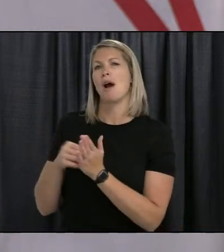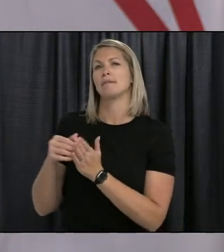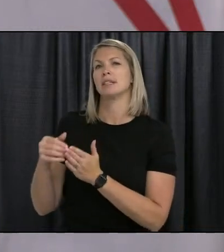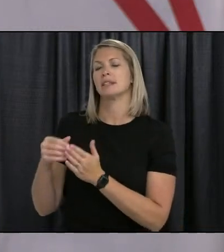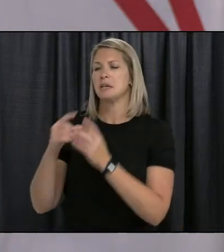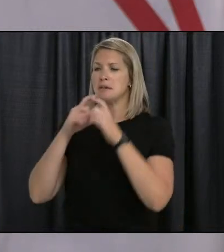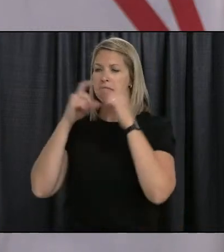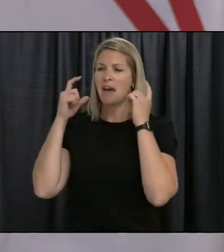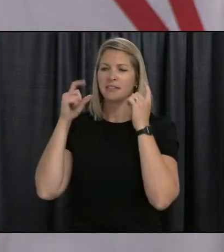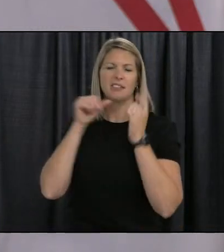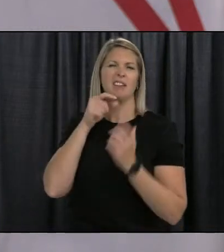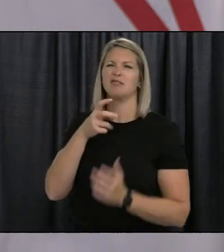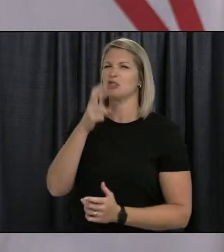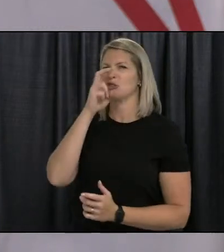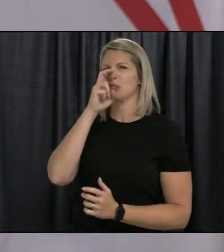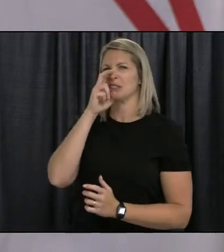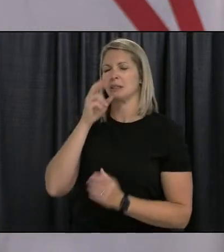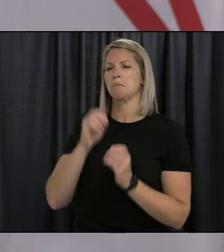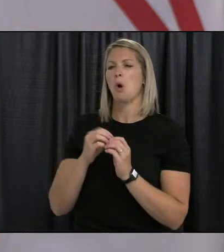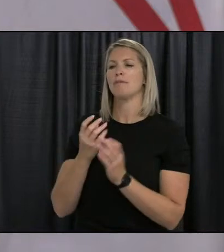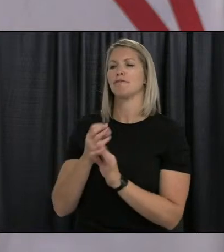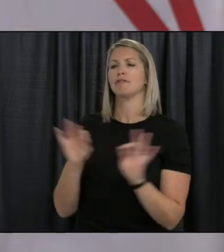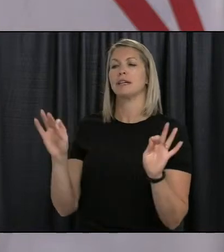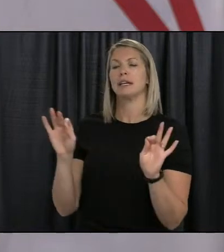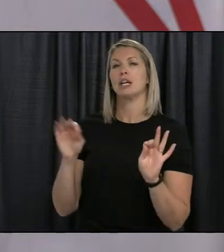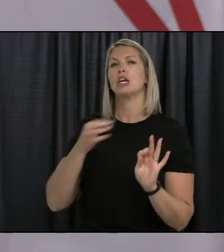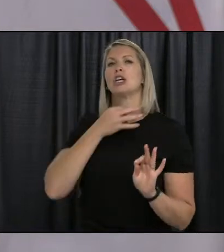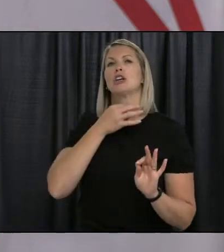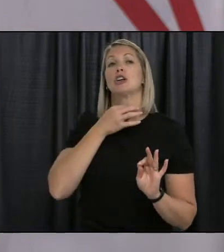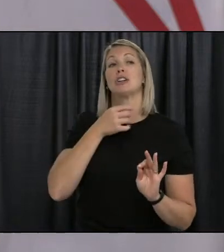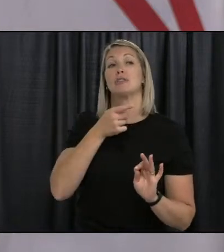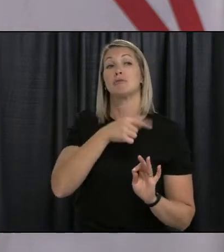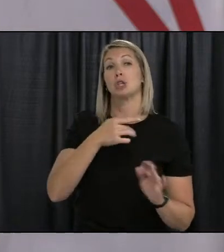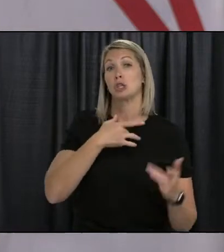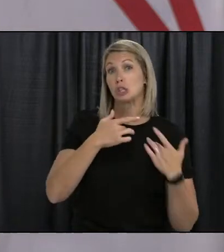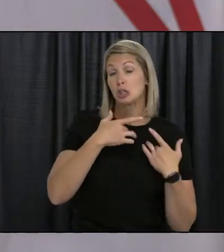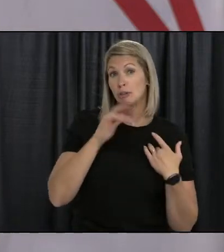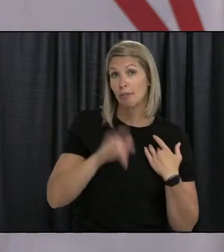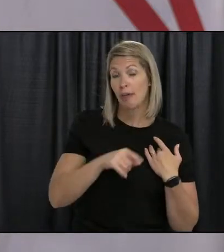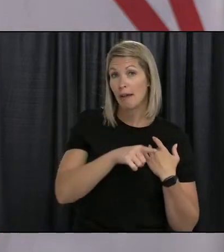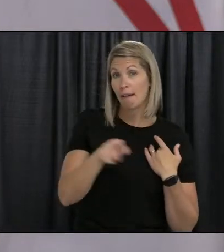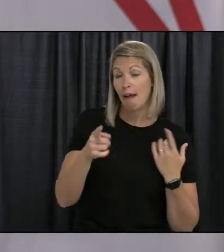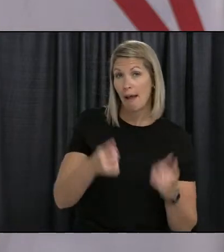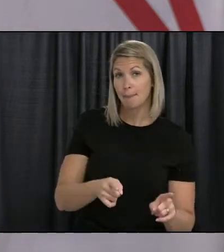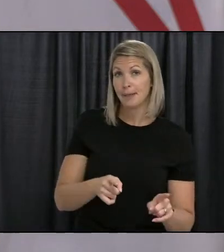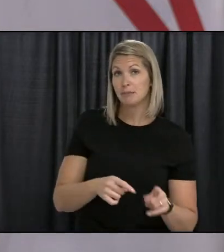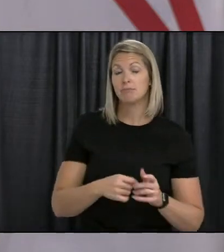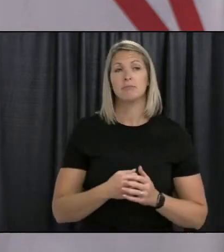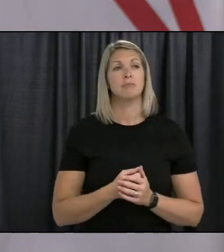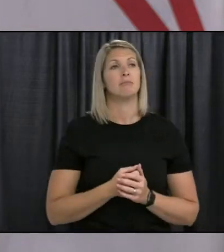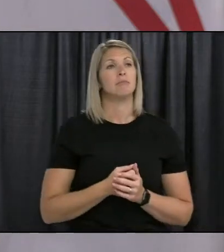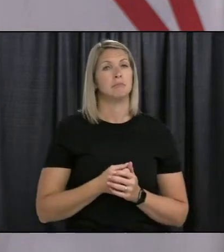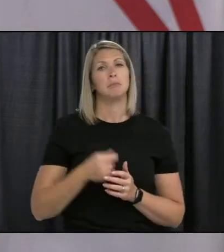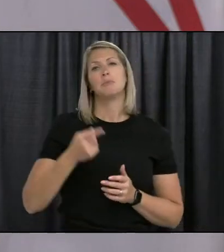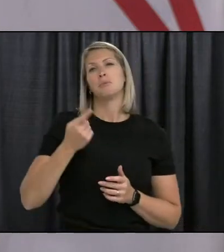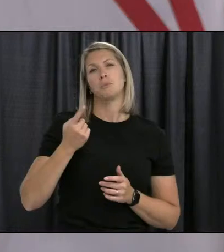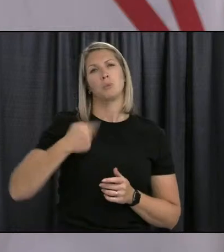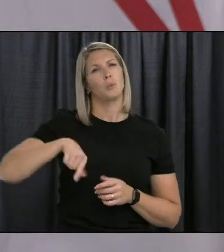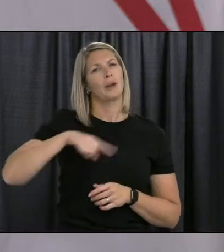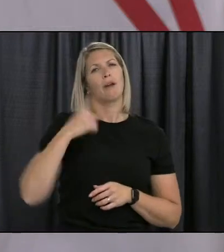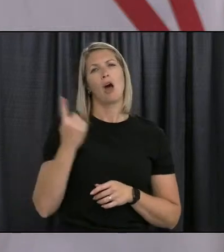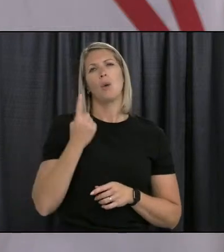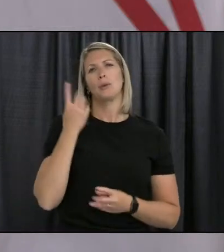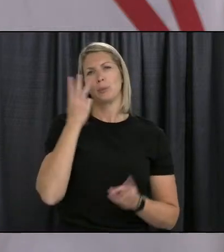in some cases. I mean, I know this is going to happen, but are you concerned about this complacency factor? So we always worry about these sorts of